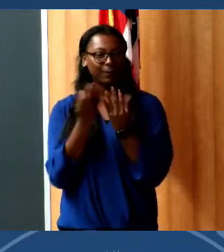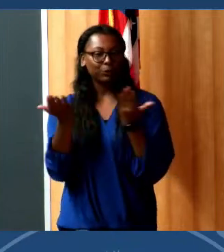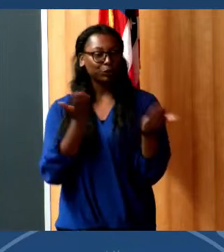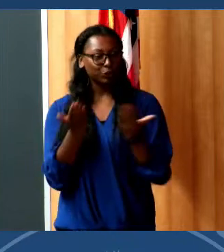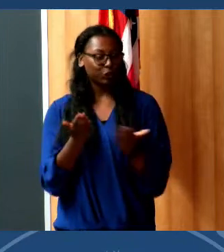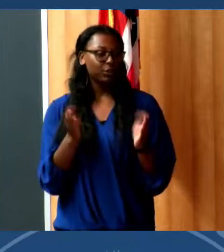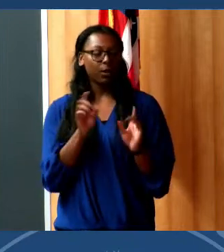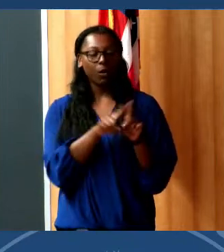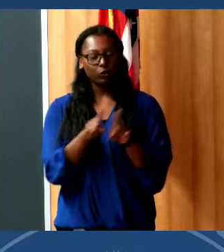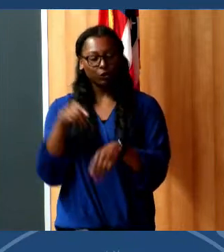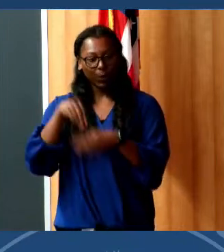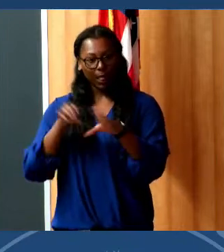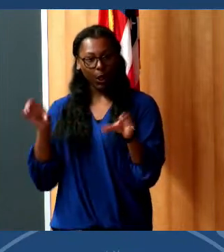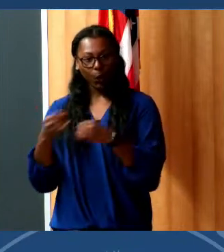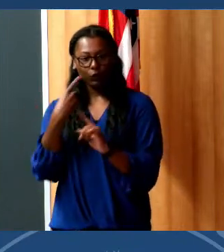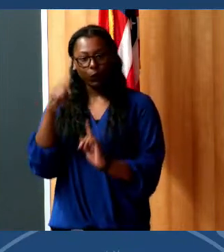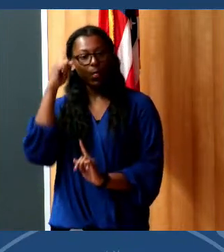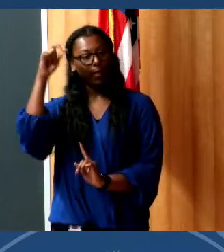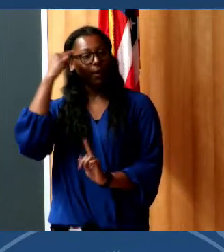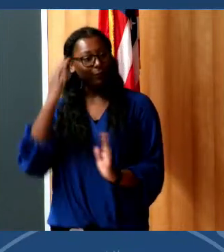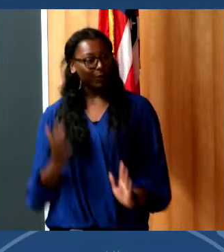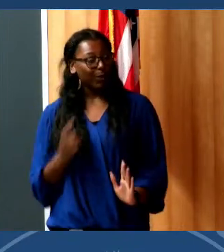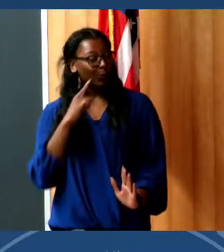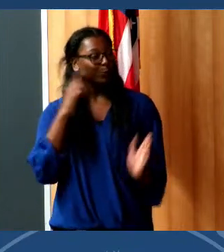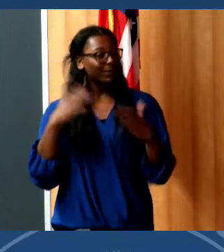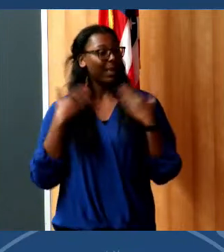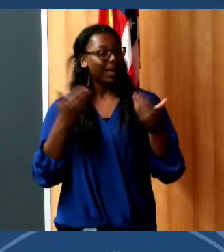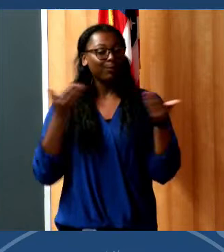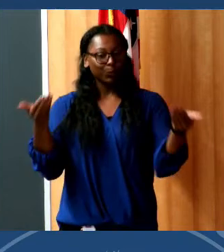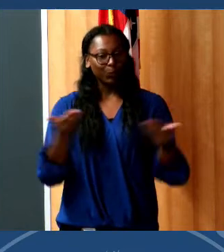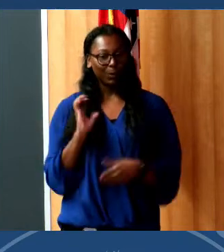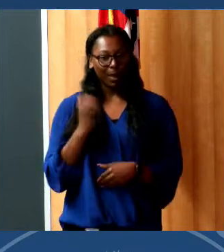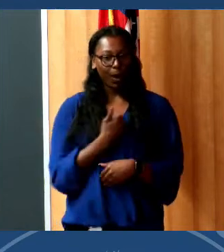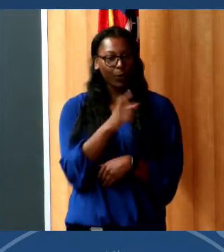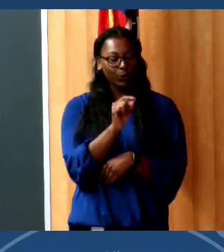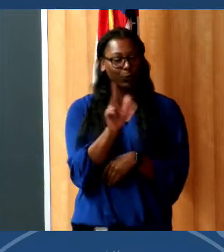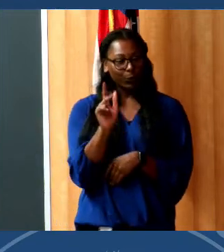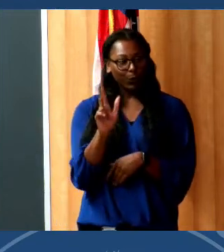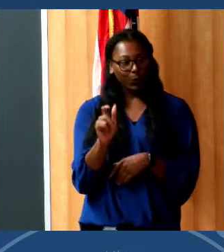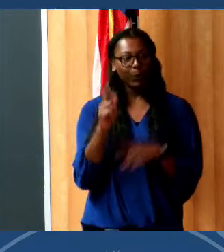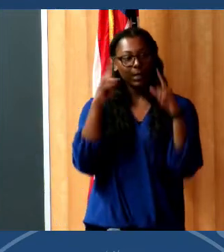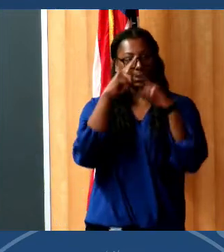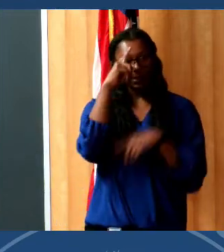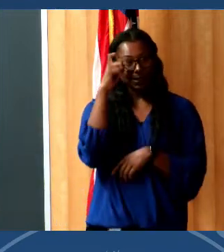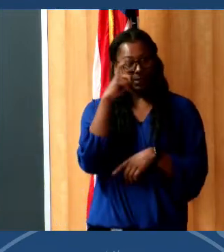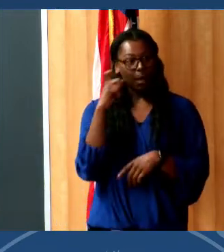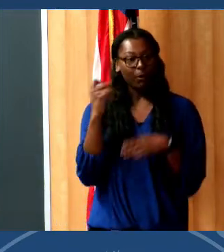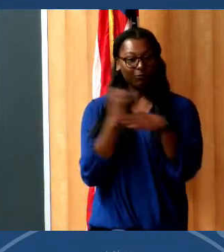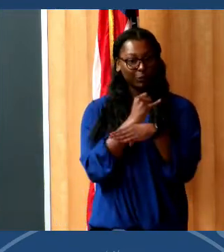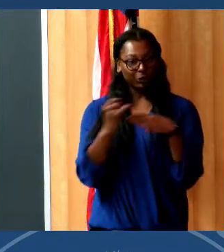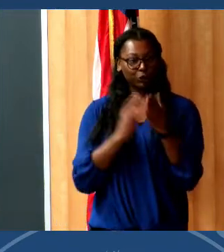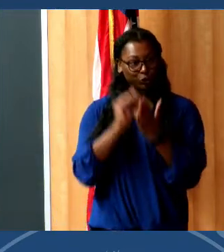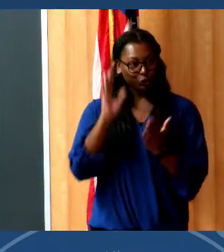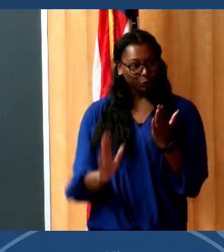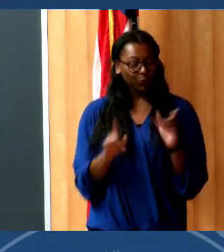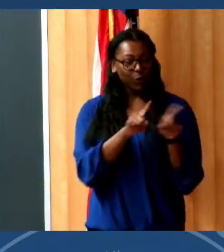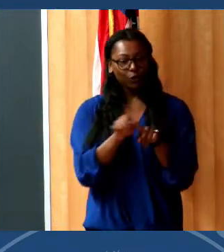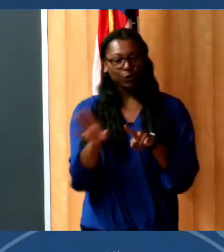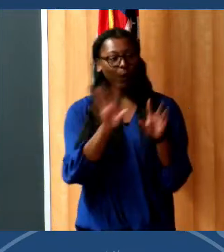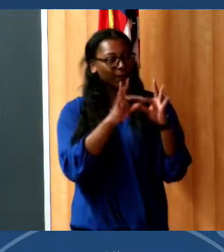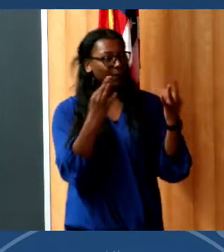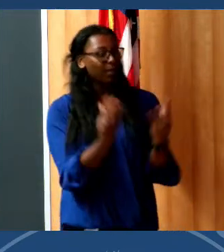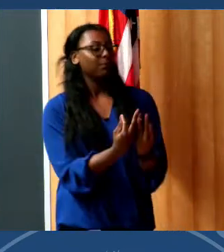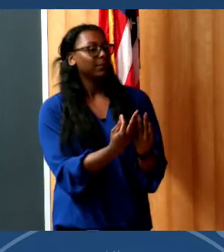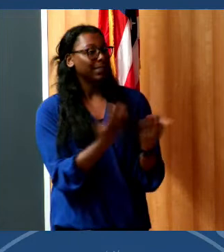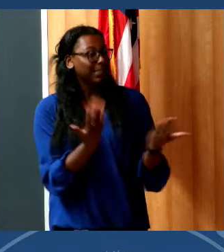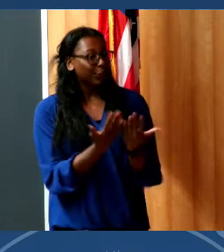of the Governor. We are delighted to welcome our 2023 Governor Summer Fellows and their families and celebrate